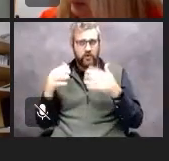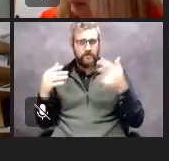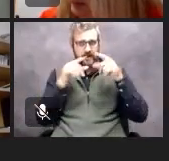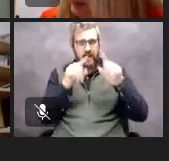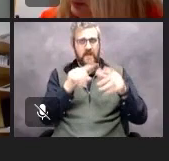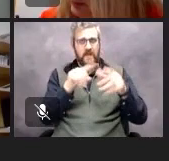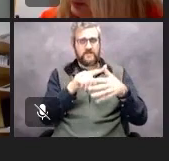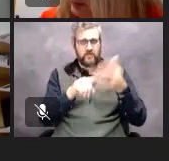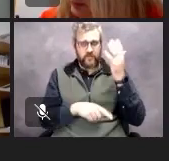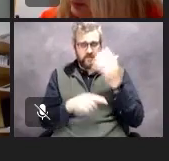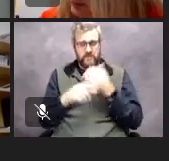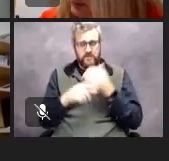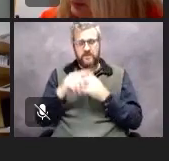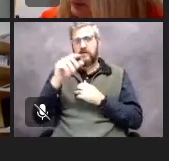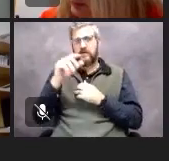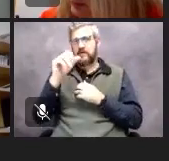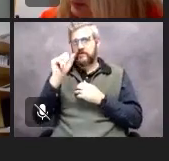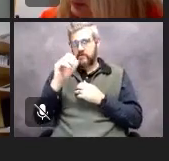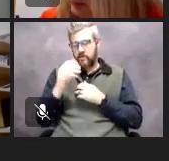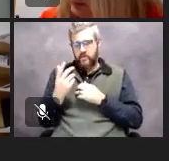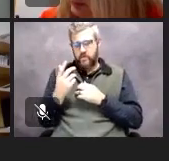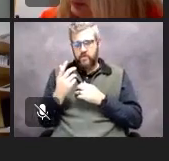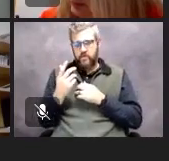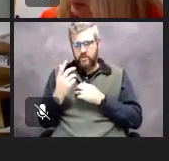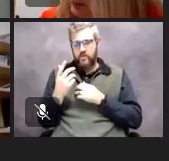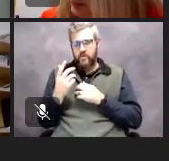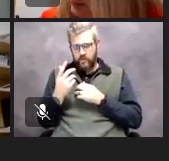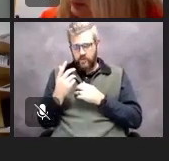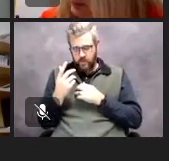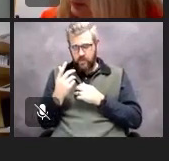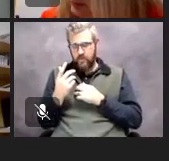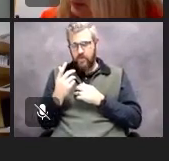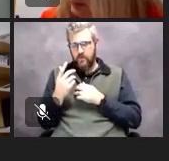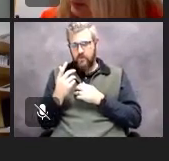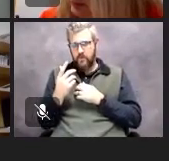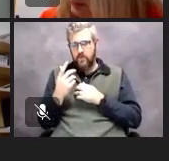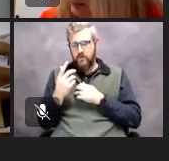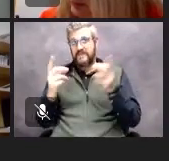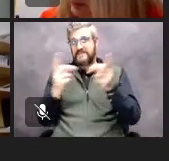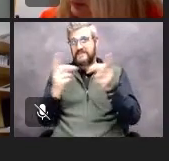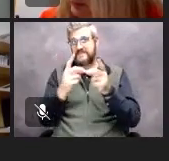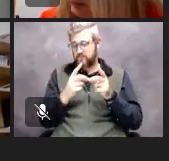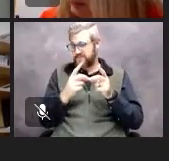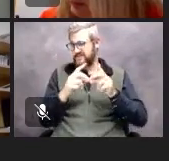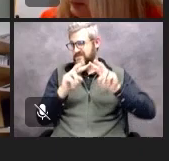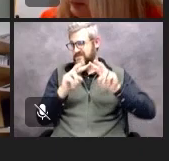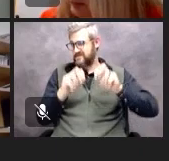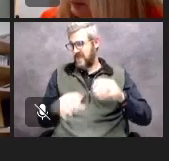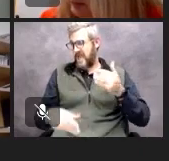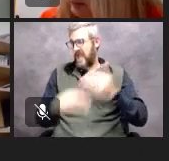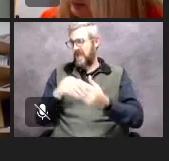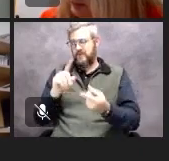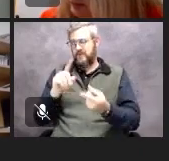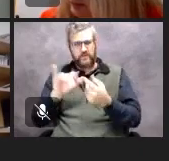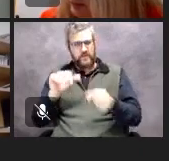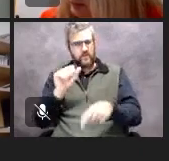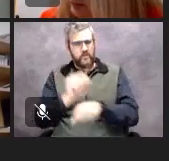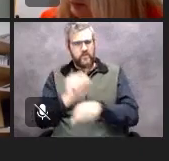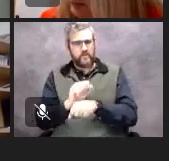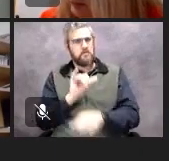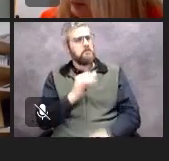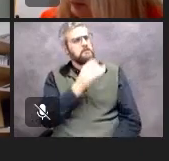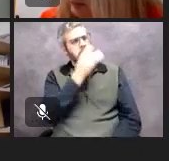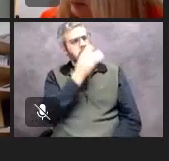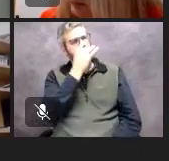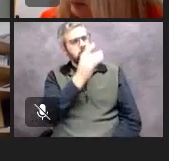forth. And then the school or district type assessment to that work. Interesting.